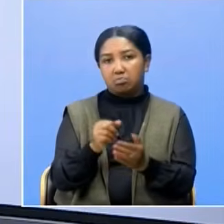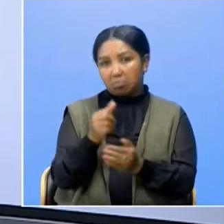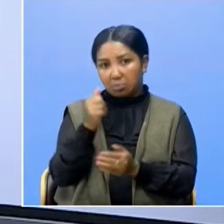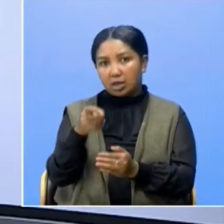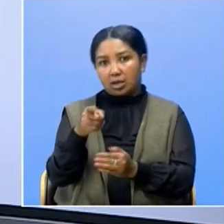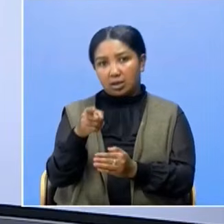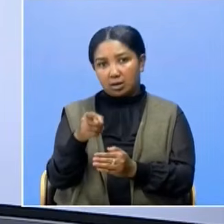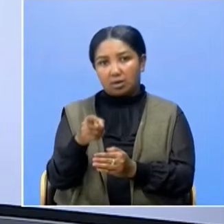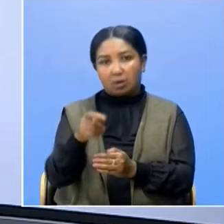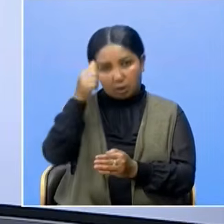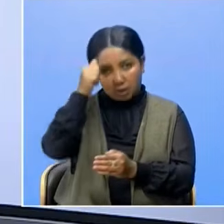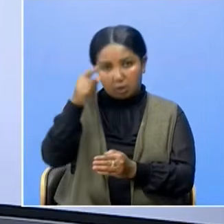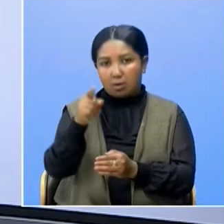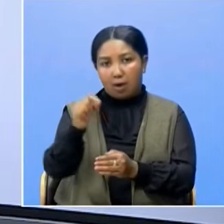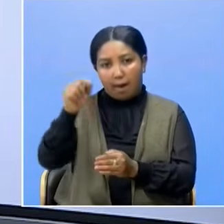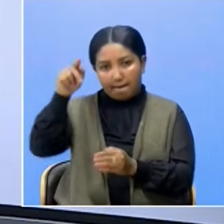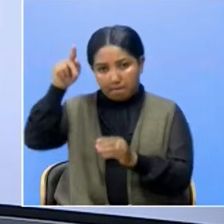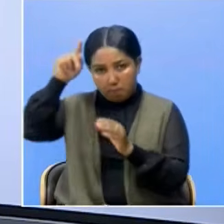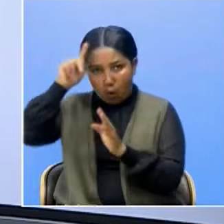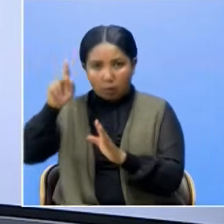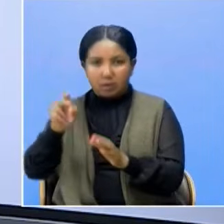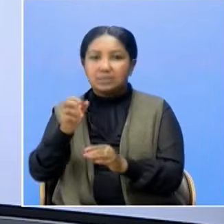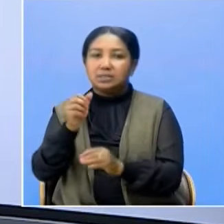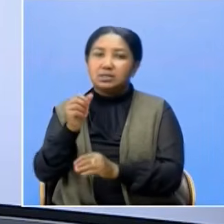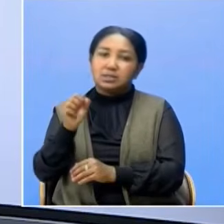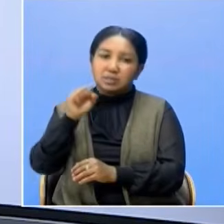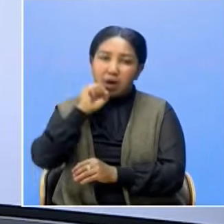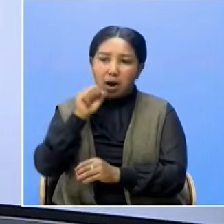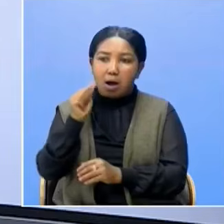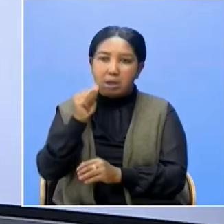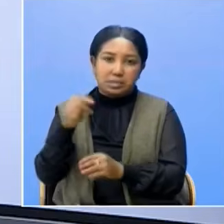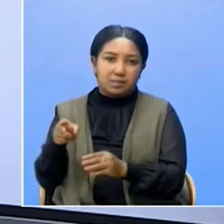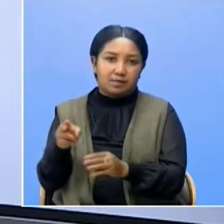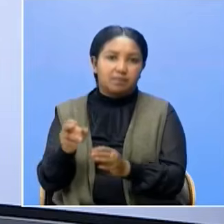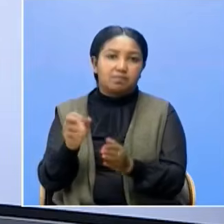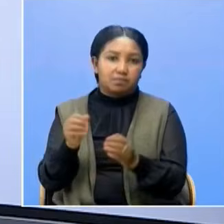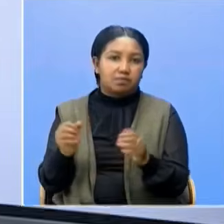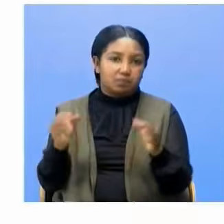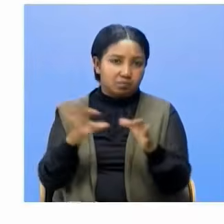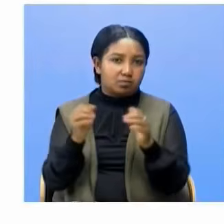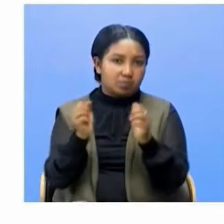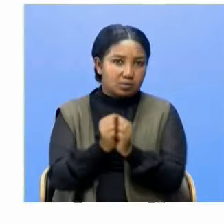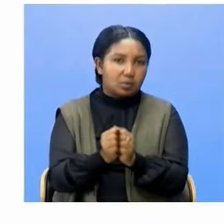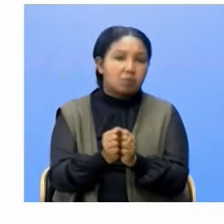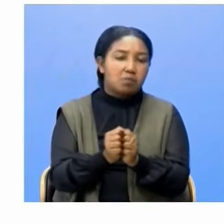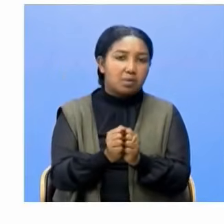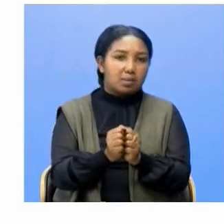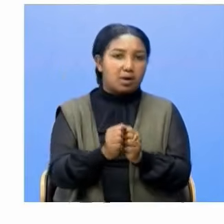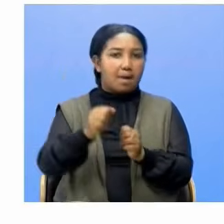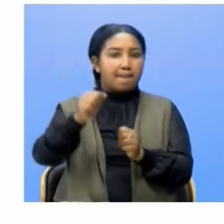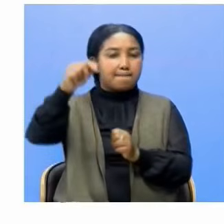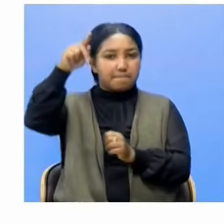only Paul by himself and Sarah by herself, yeah? Let's make them together. Paul,